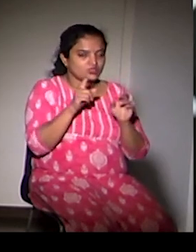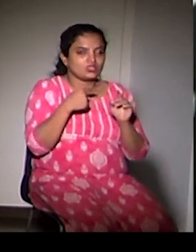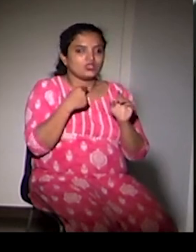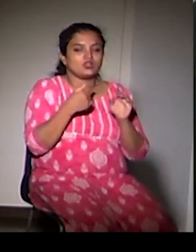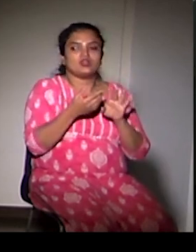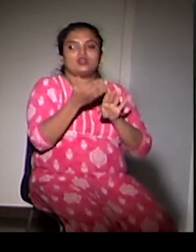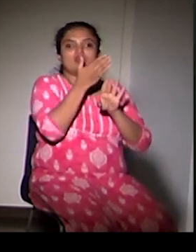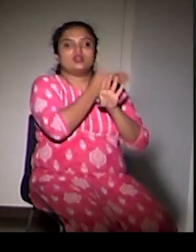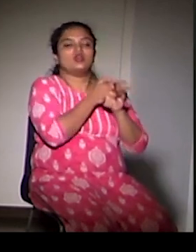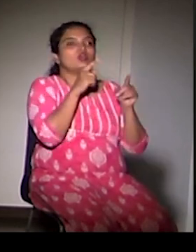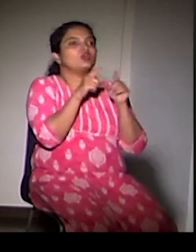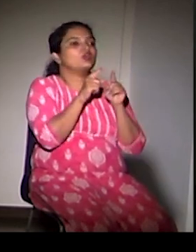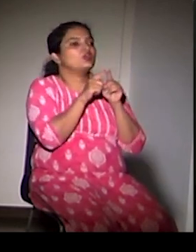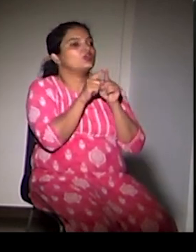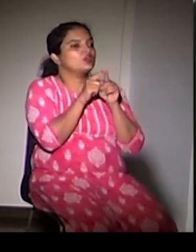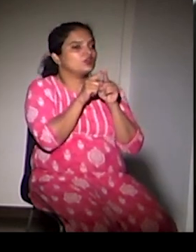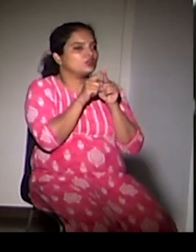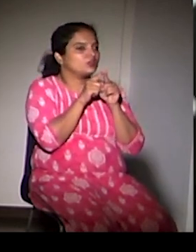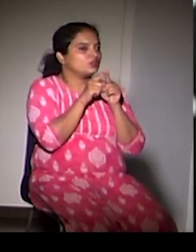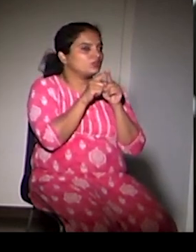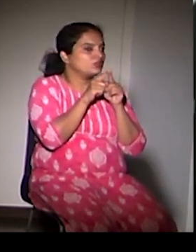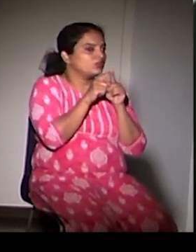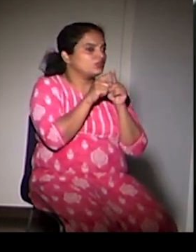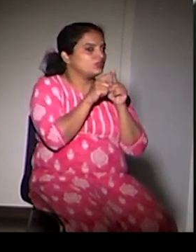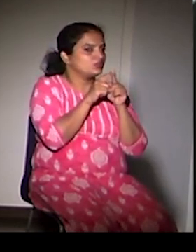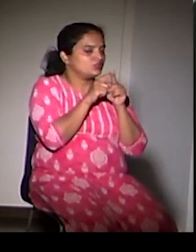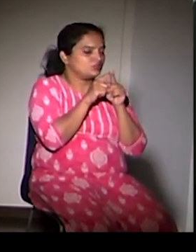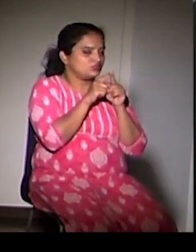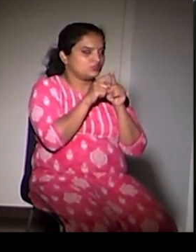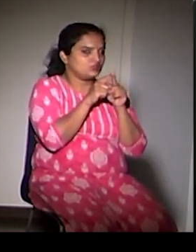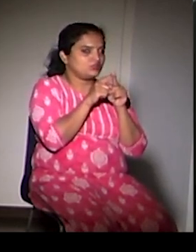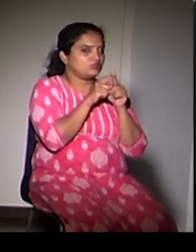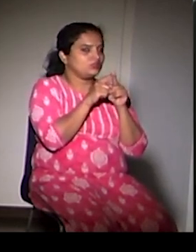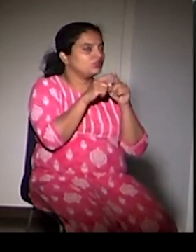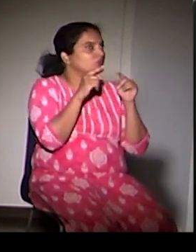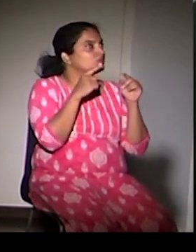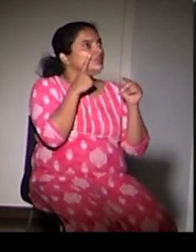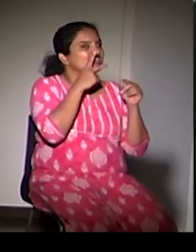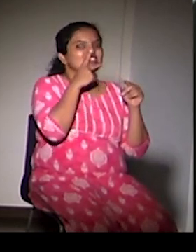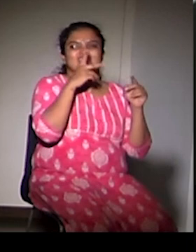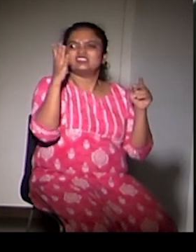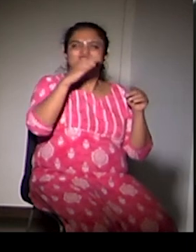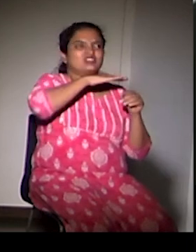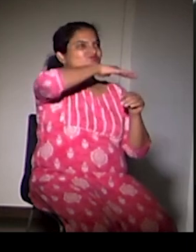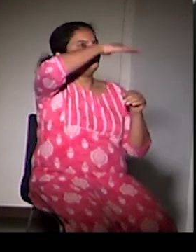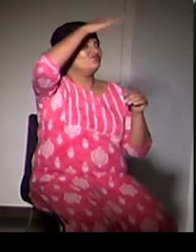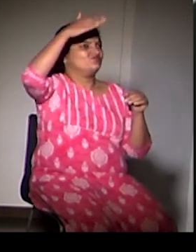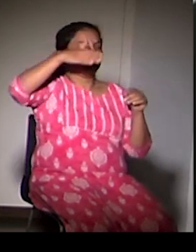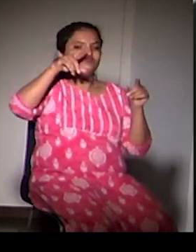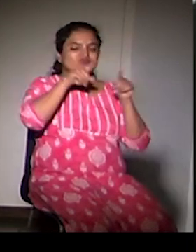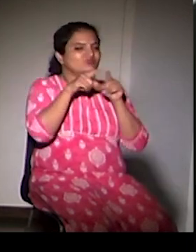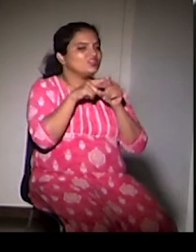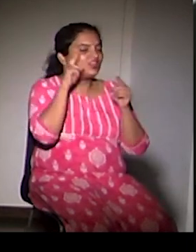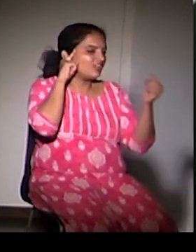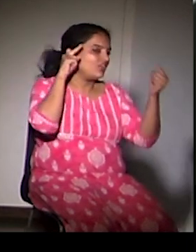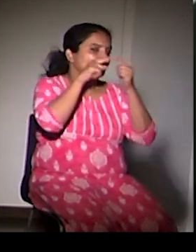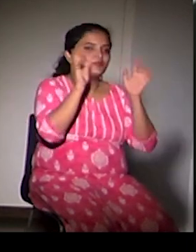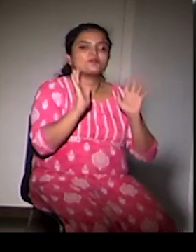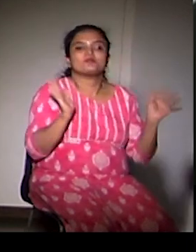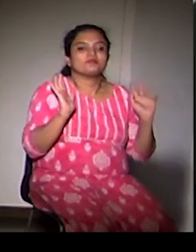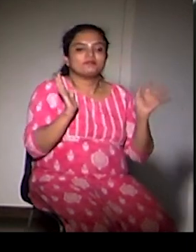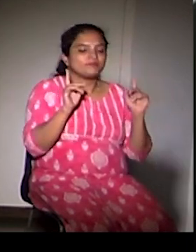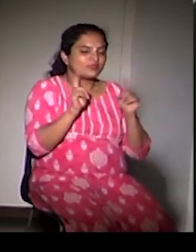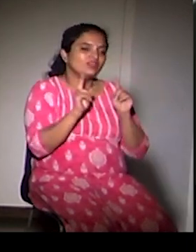not talking about the plain terracotta roof tiles that you see everywhere, of course. I'm focusing tonight just